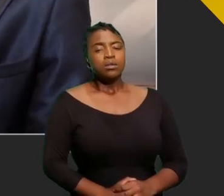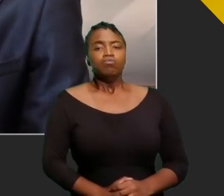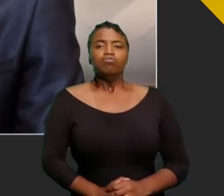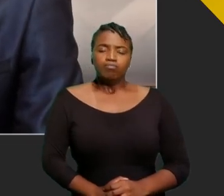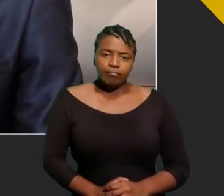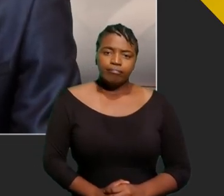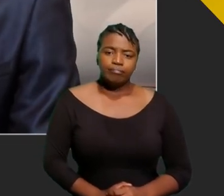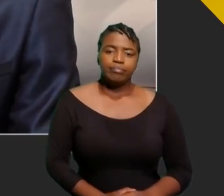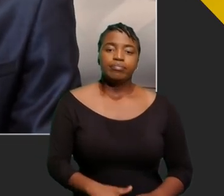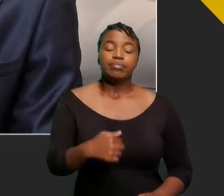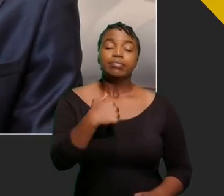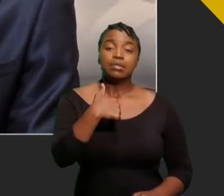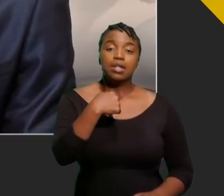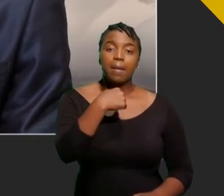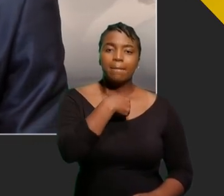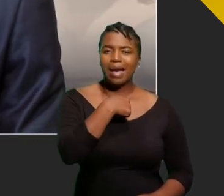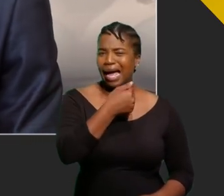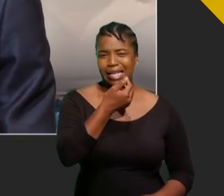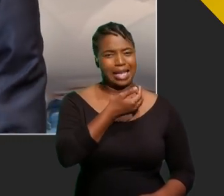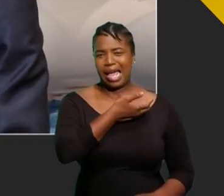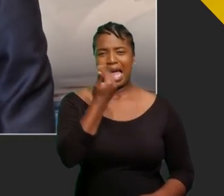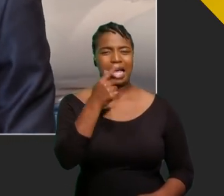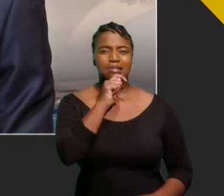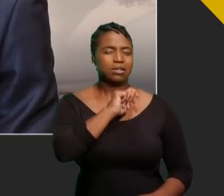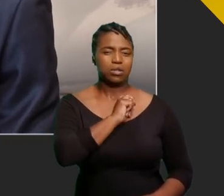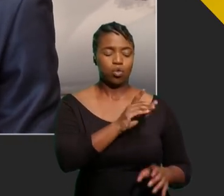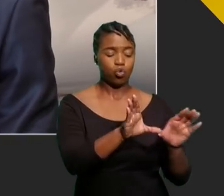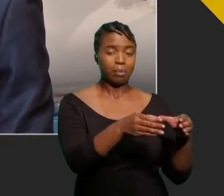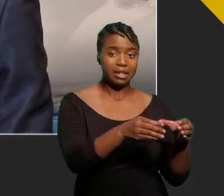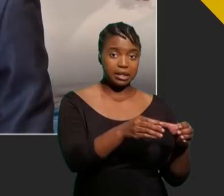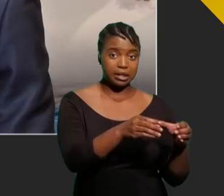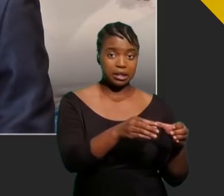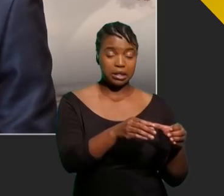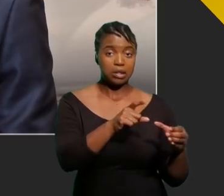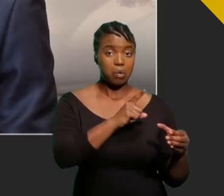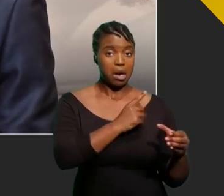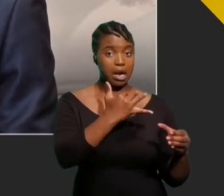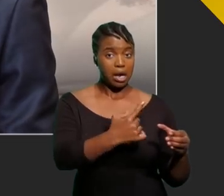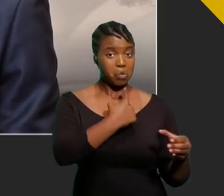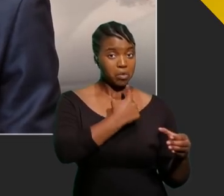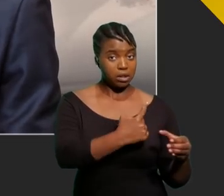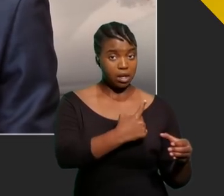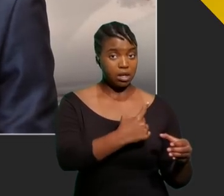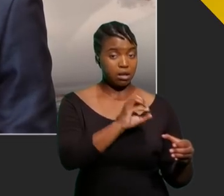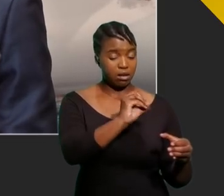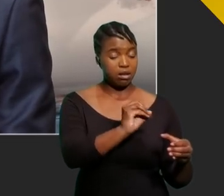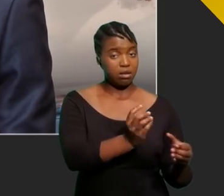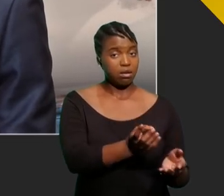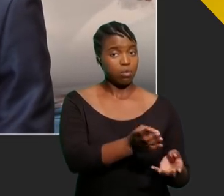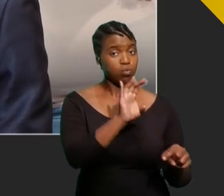Cedric. Firstly, I don't know what is a commission. Like you said, a commission is a counsel that you will be brought